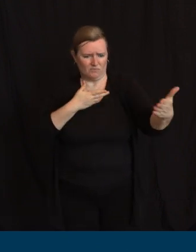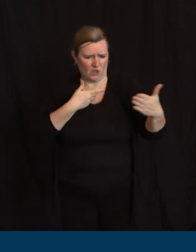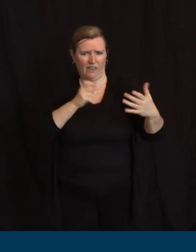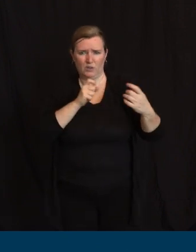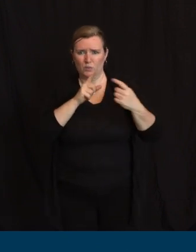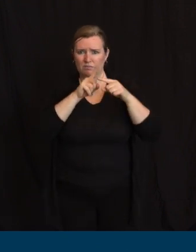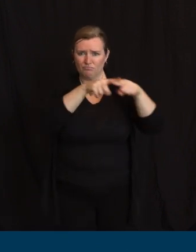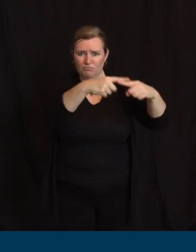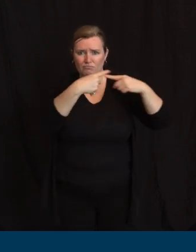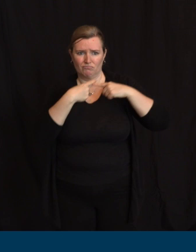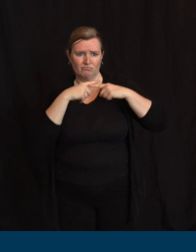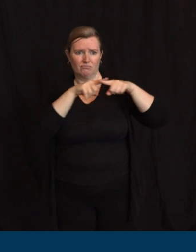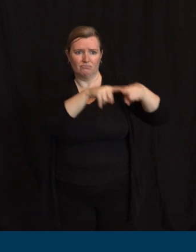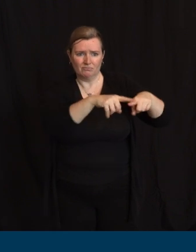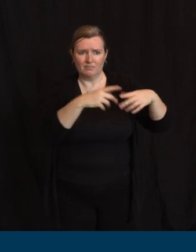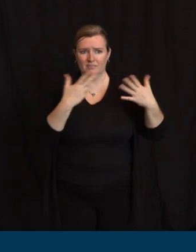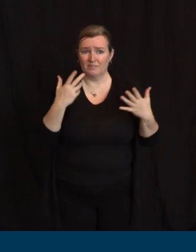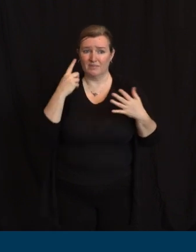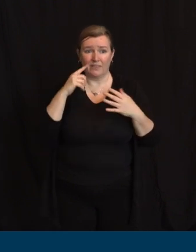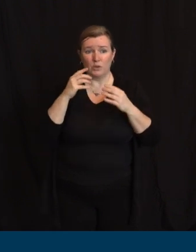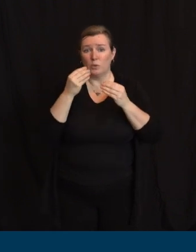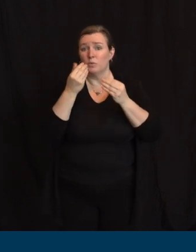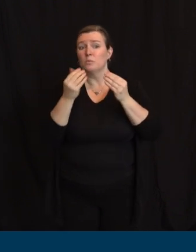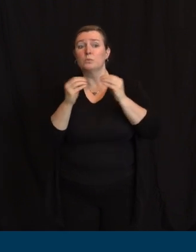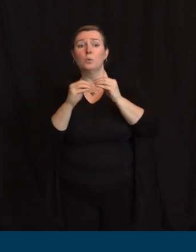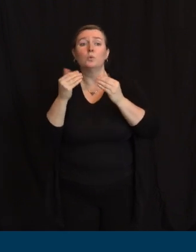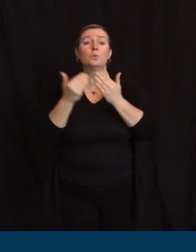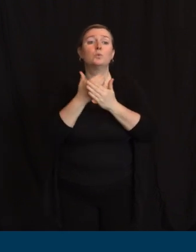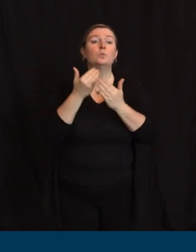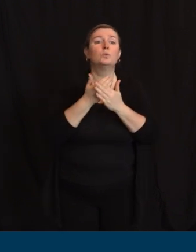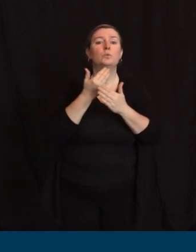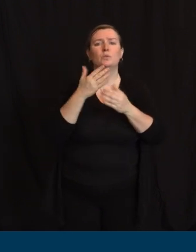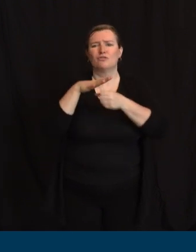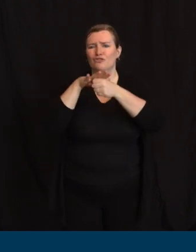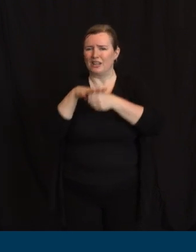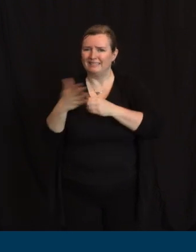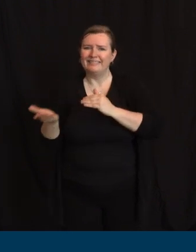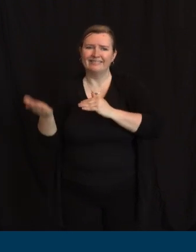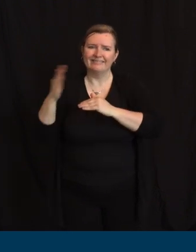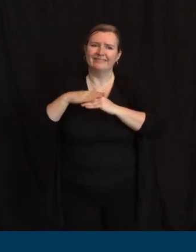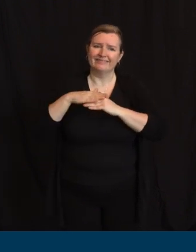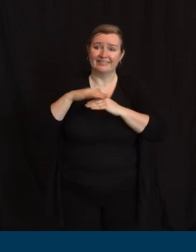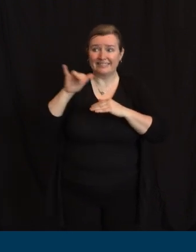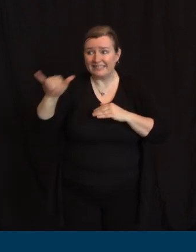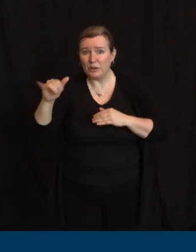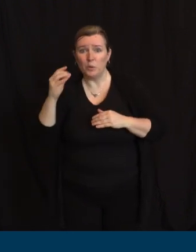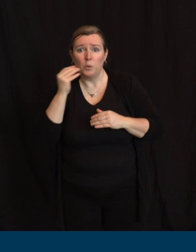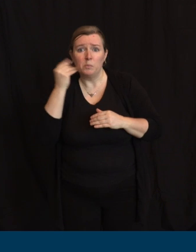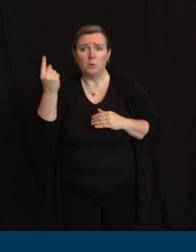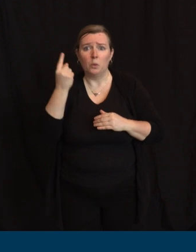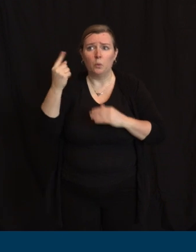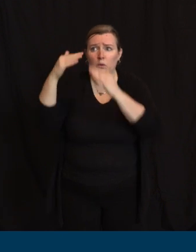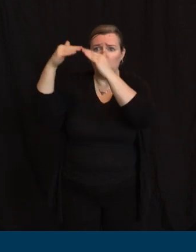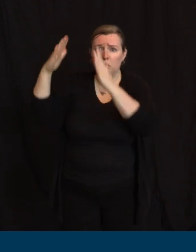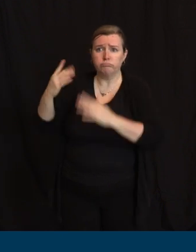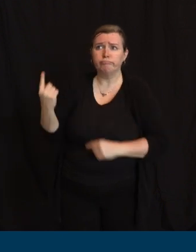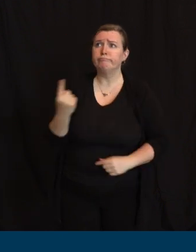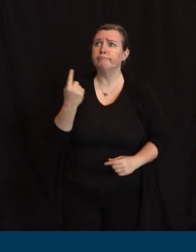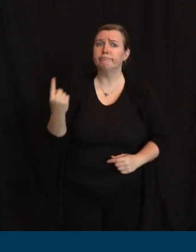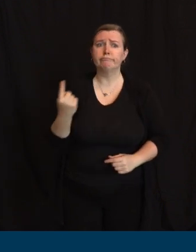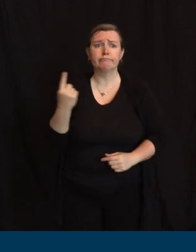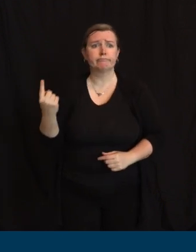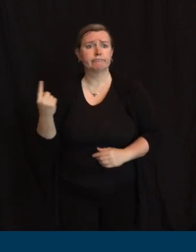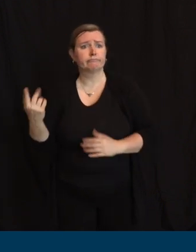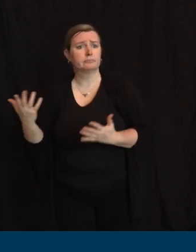everyday lives, being in our homes alone perhaps for extended periods of time, or having to balance working